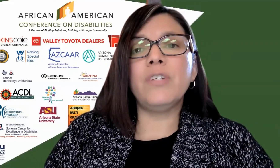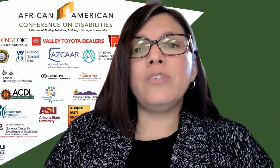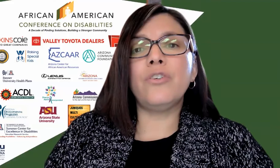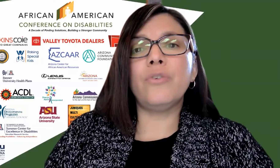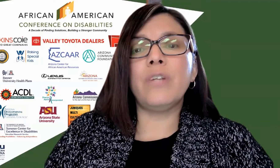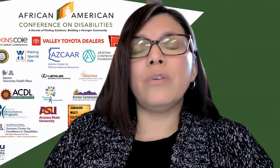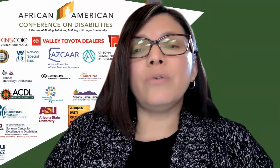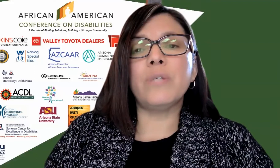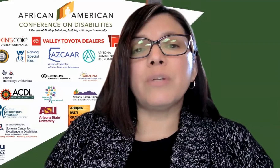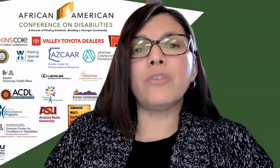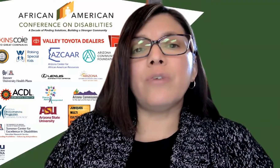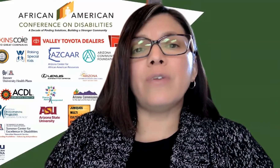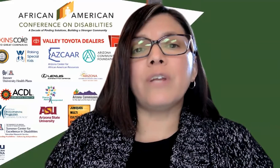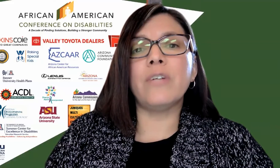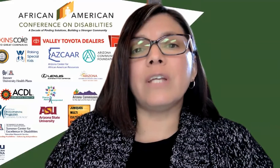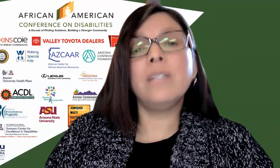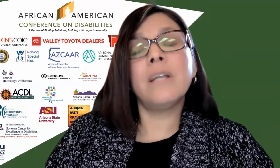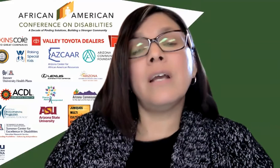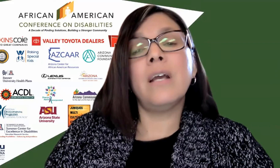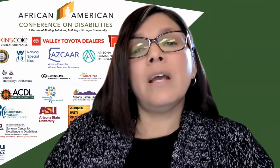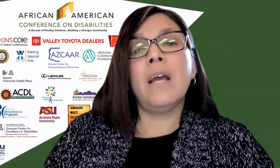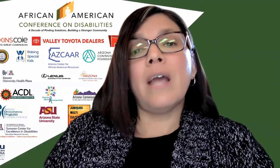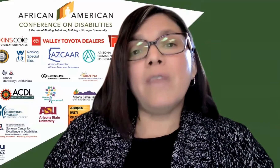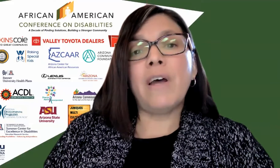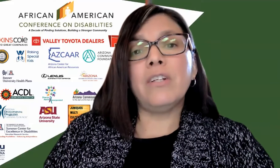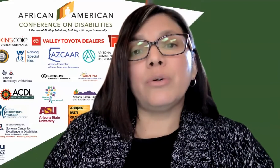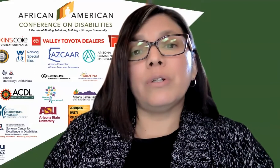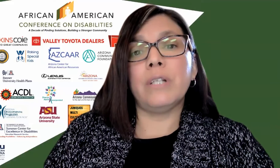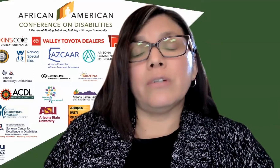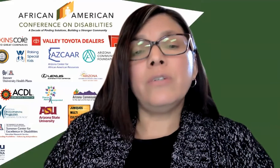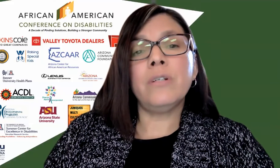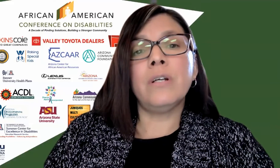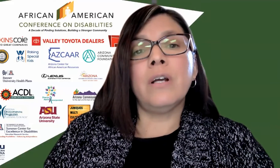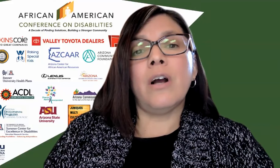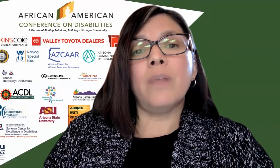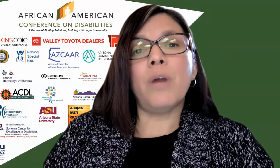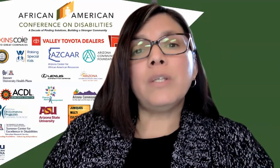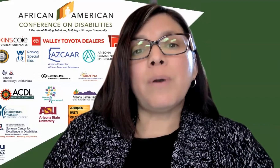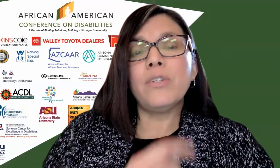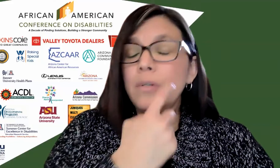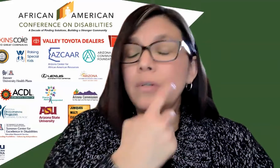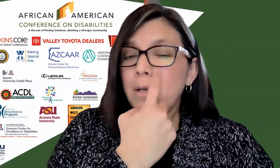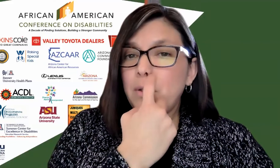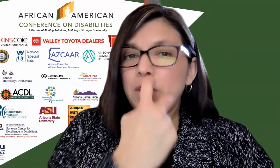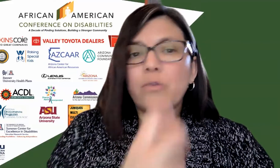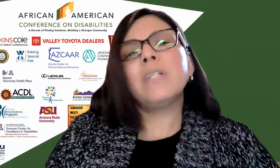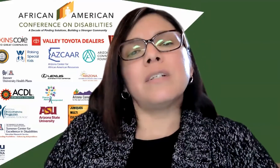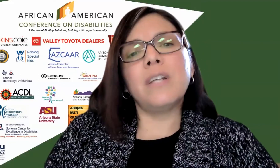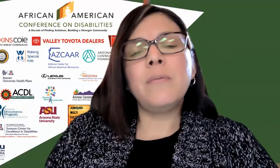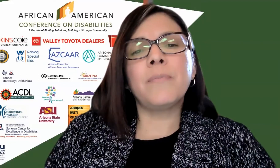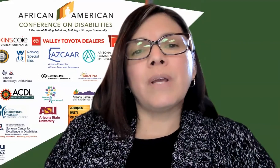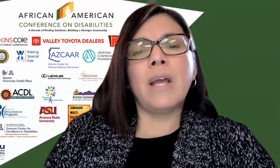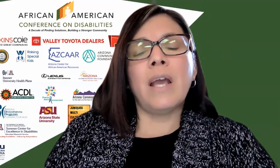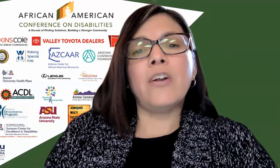Services, Children and Youth with Special Healthcare Needs, and Valley Toyota Dealers, our bronze sponsor, Ability